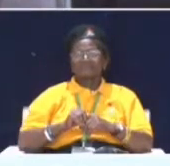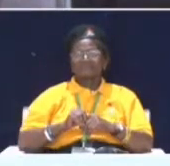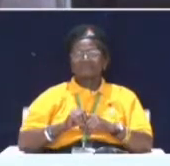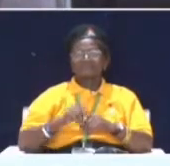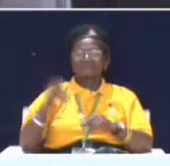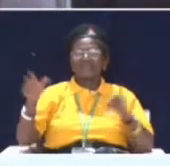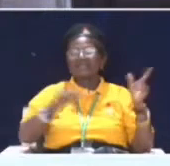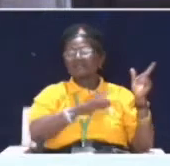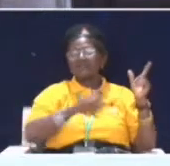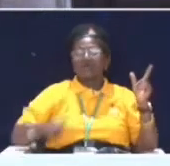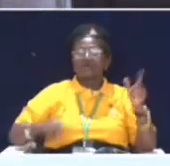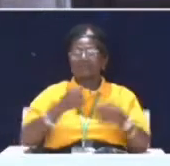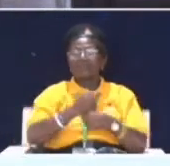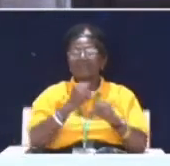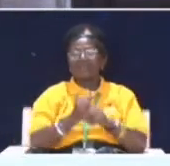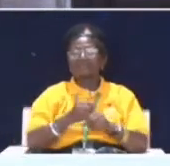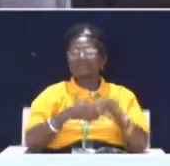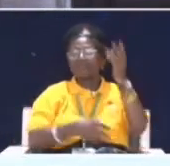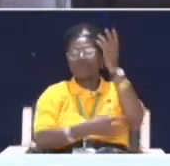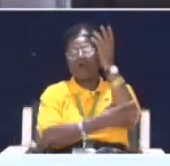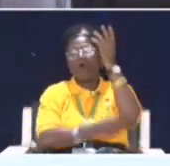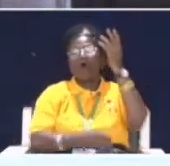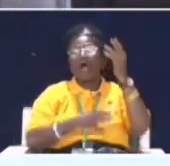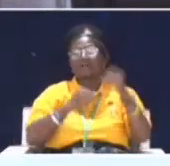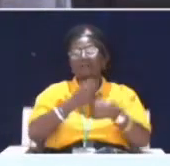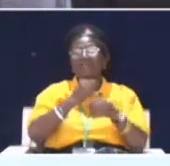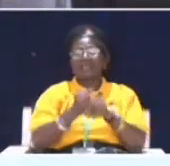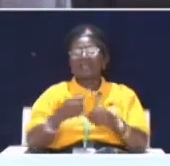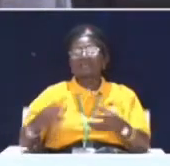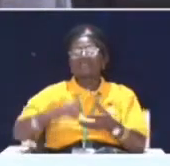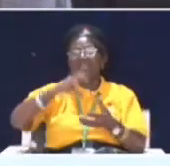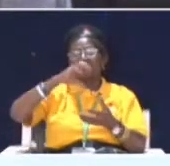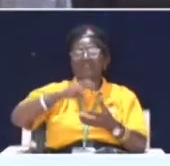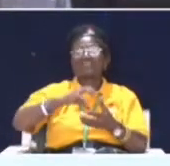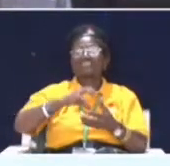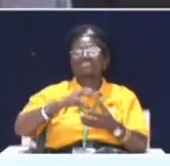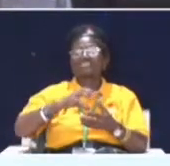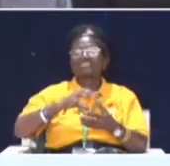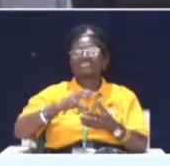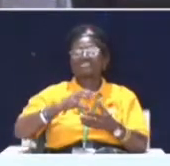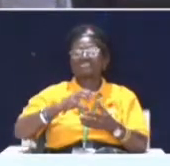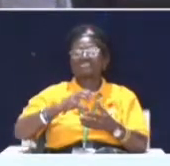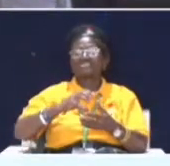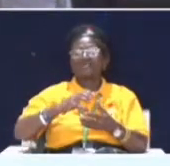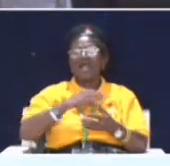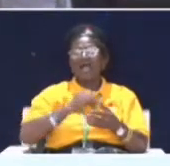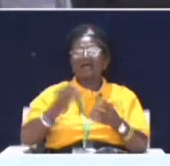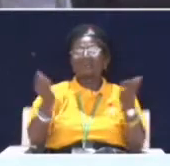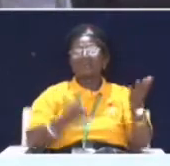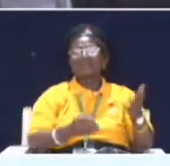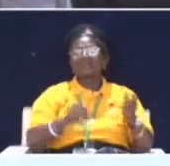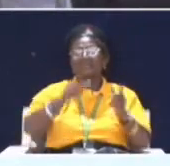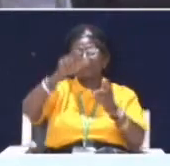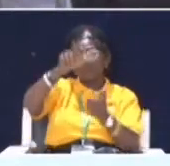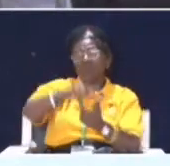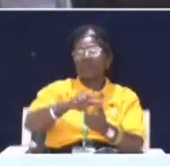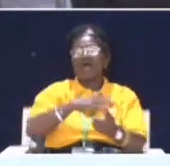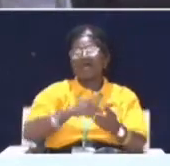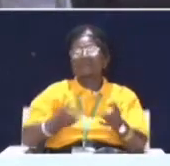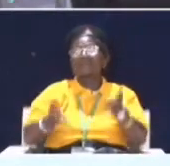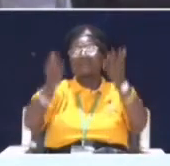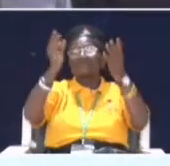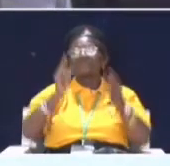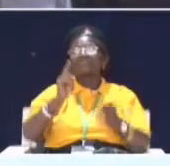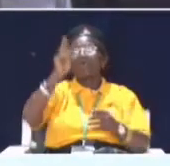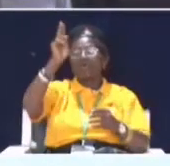The Lord maketh poor and maketh rich. He bringeth low and he lifted